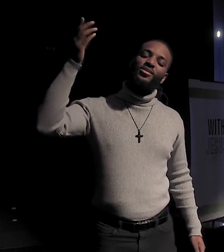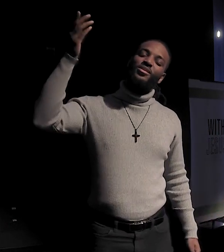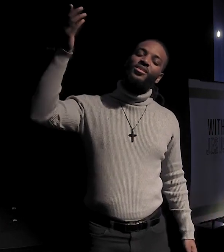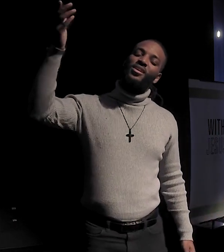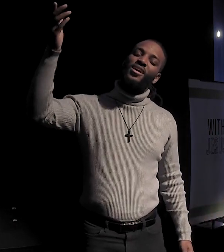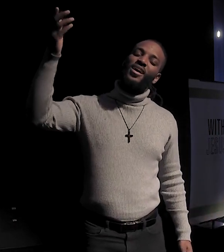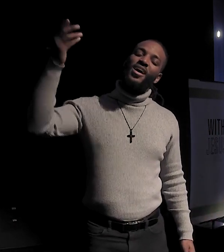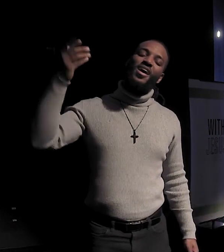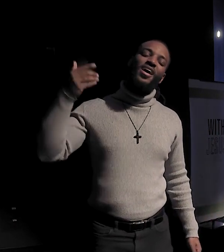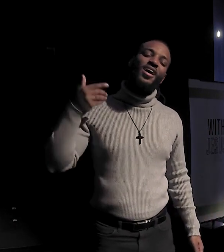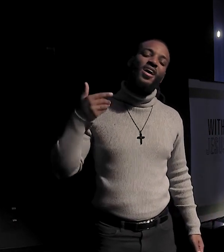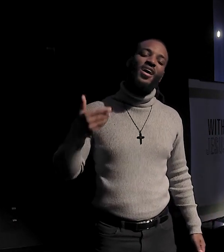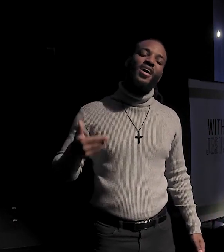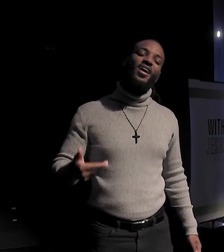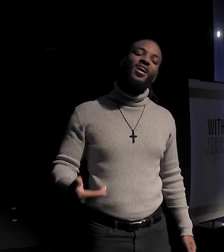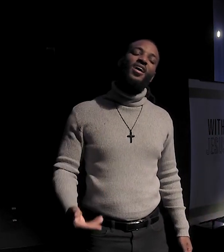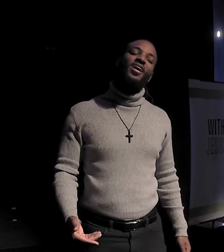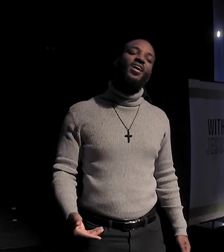And